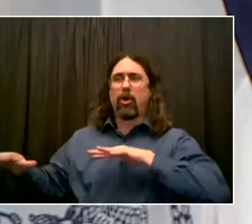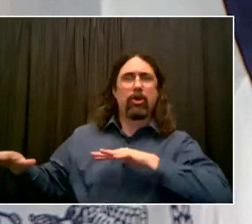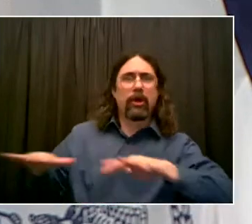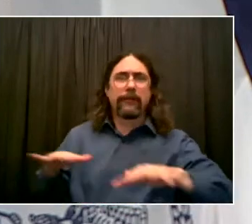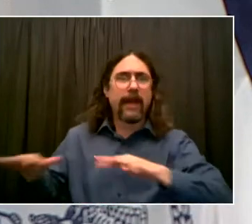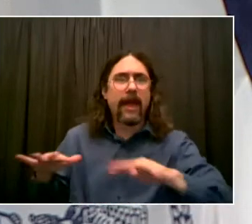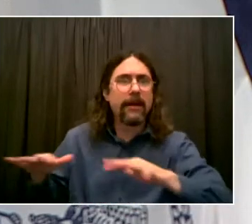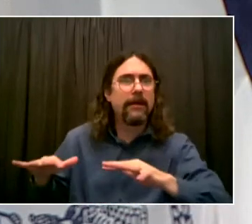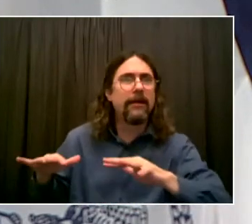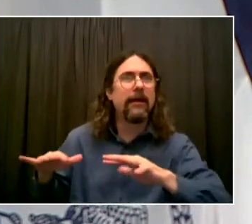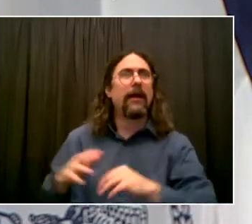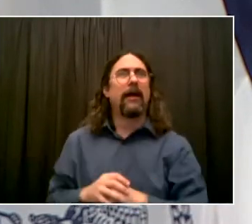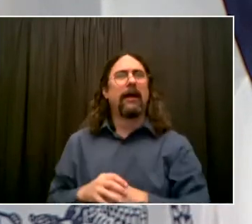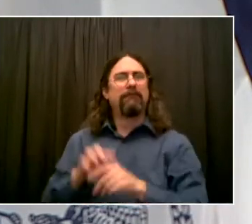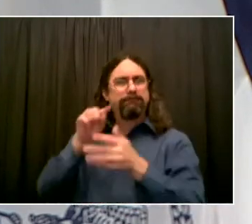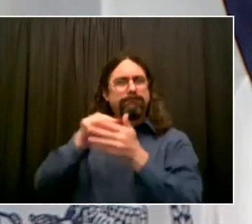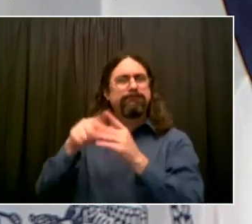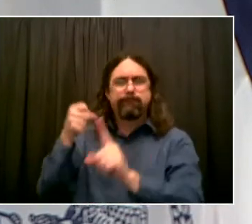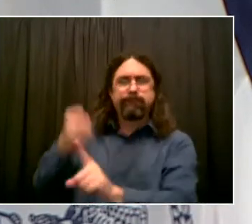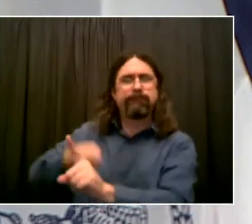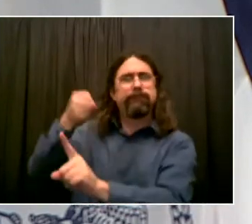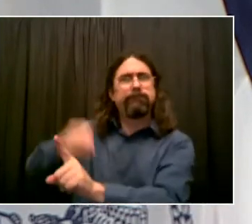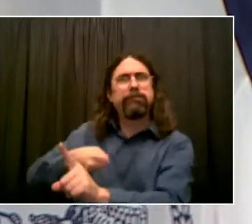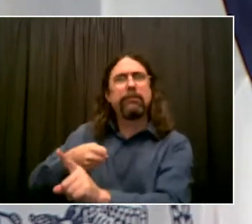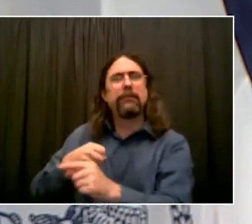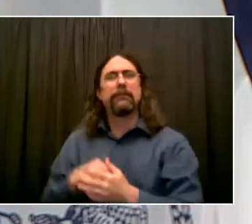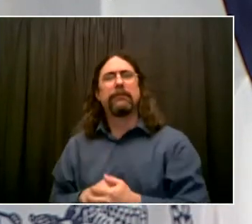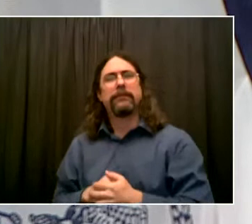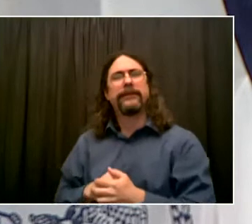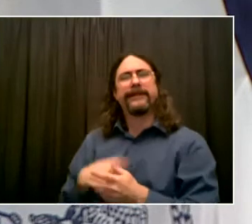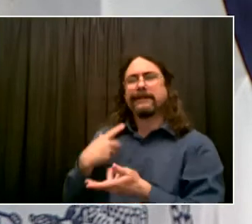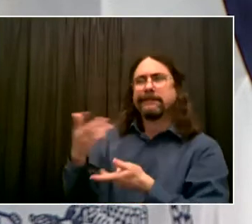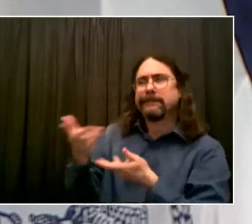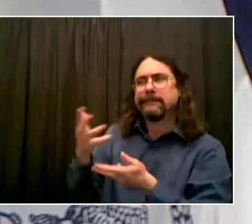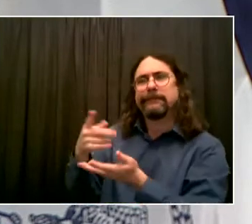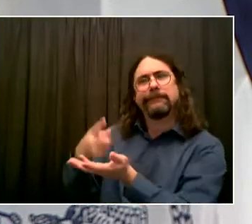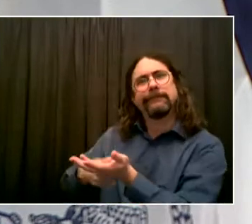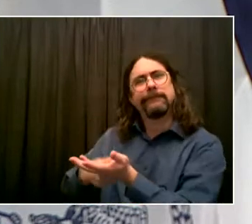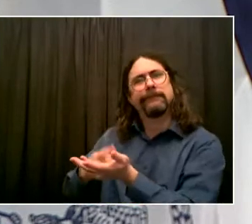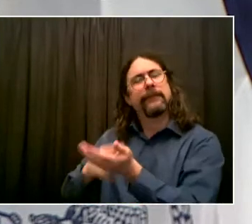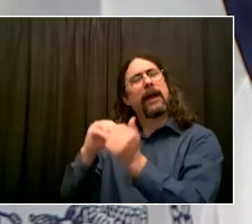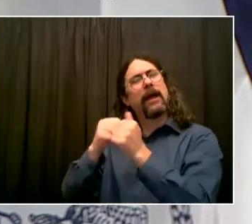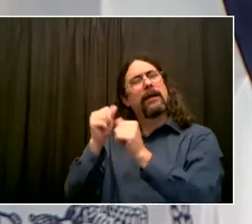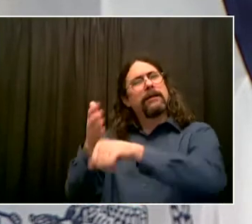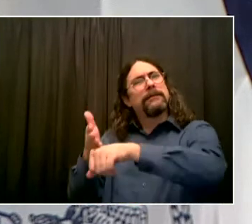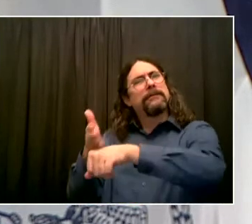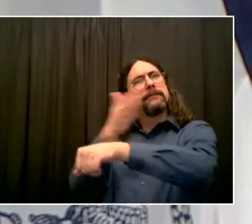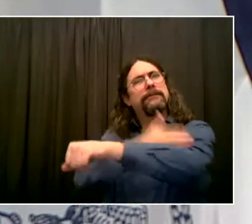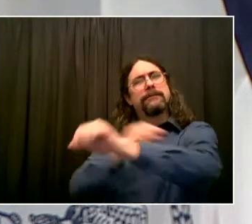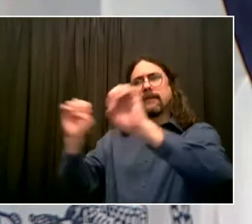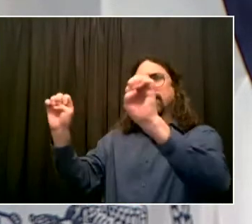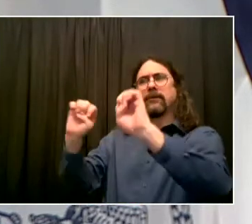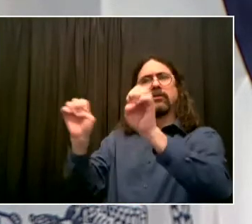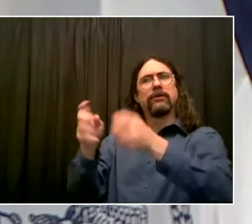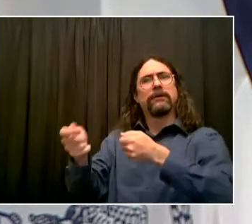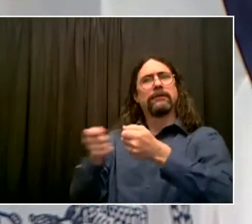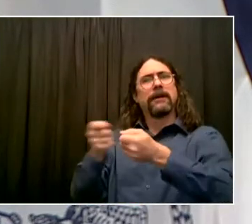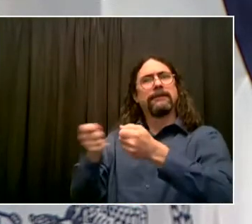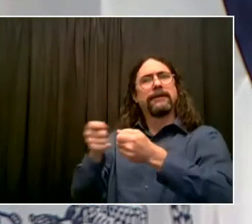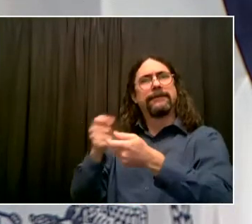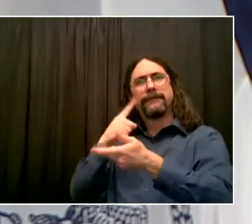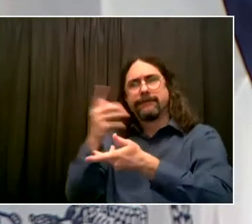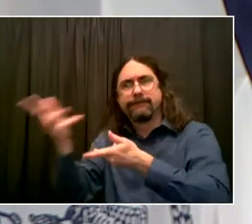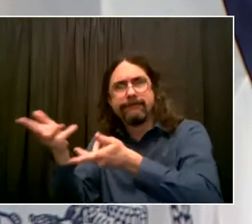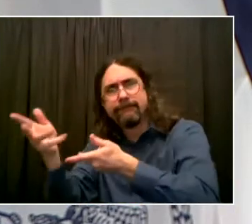teams are talking now and adding additional elements to the work we'll do together. A second, in terms of public safety, we